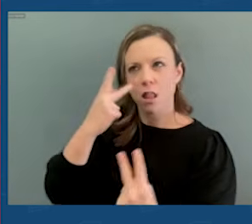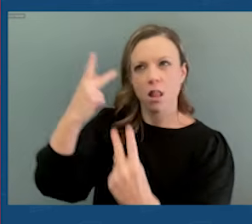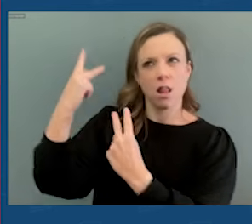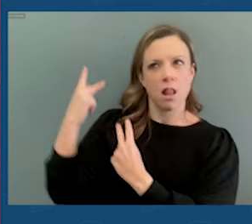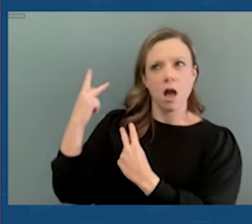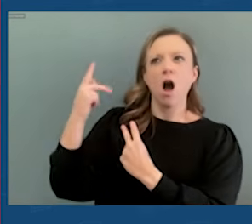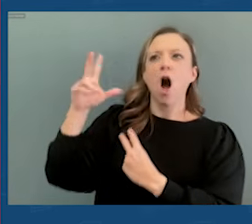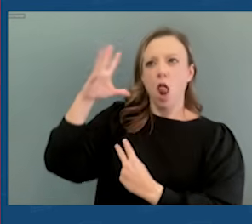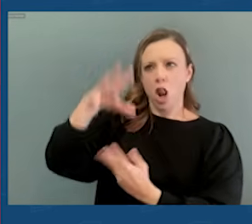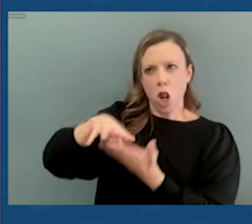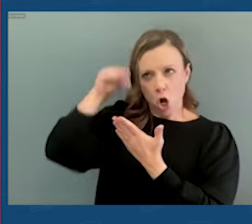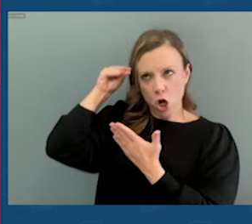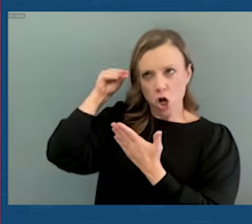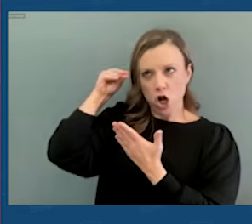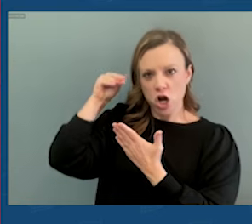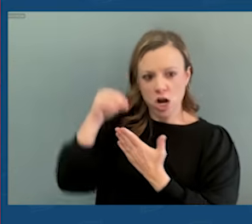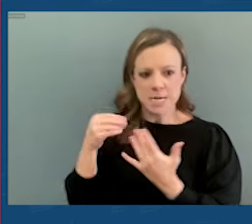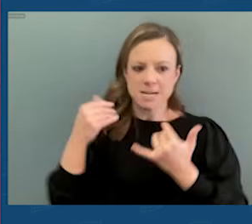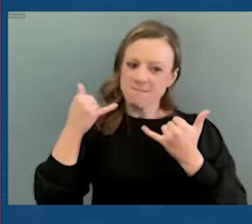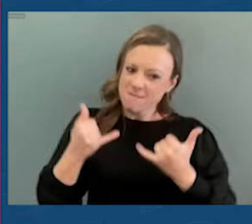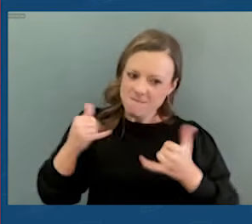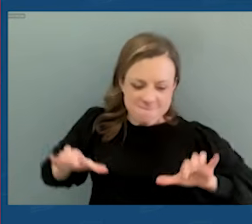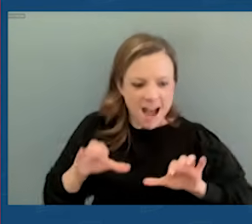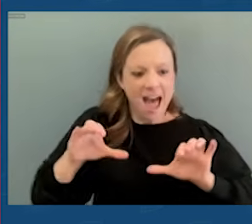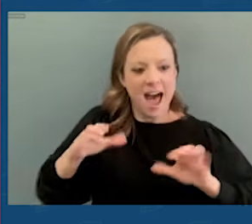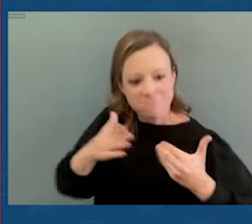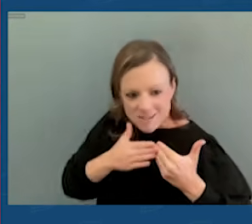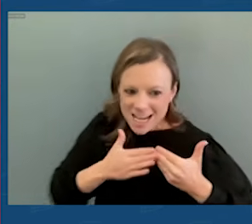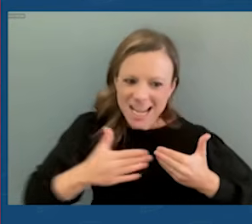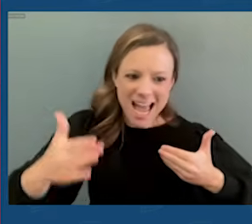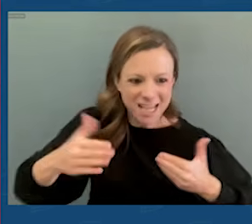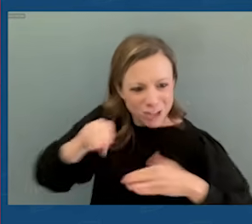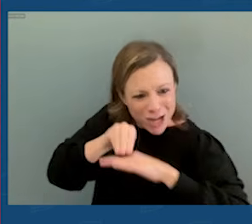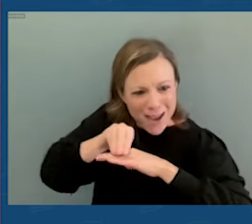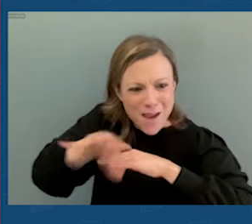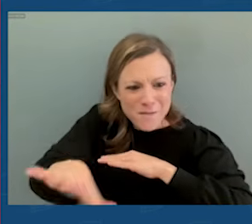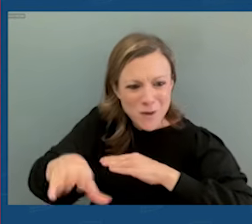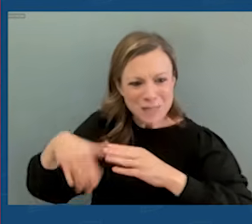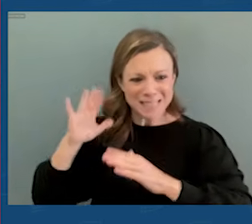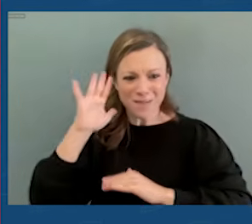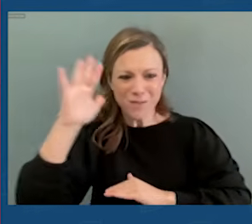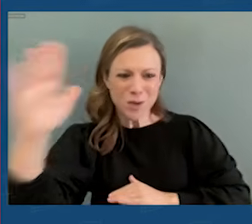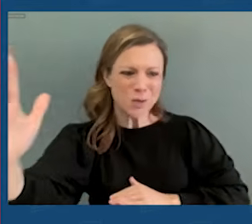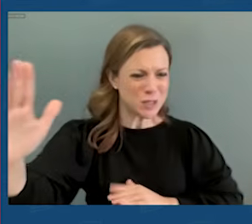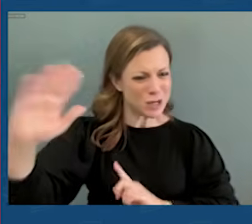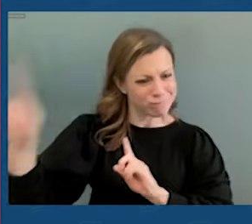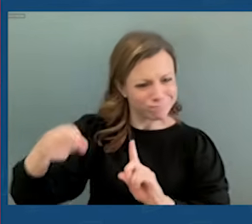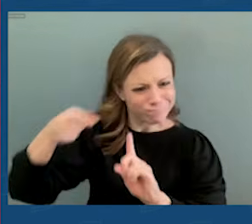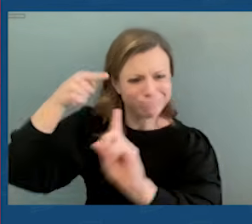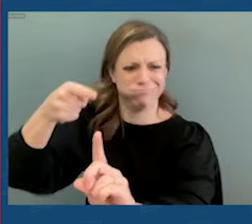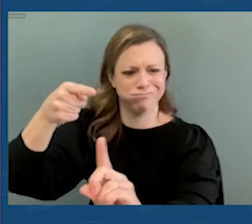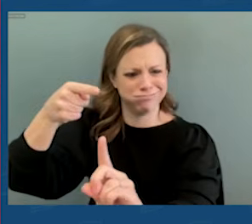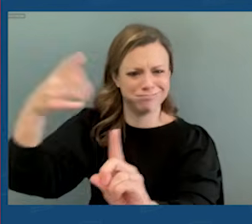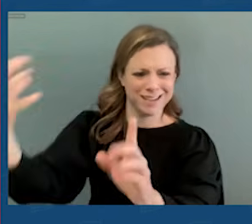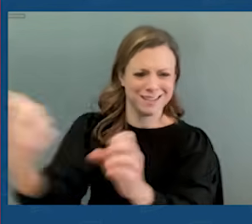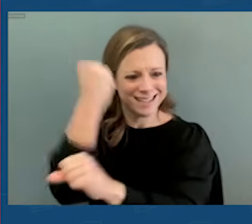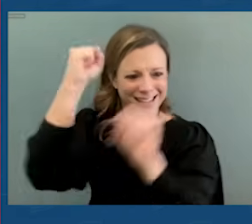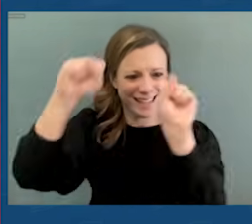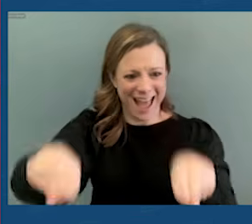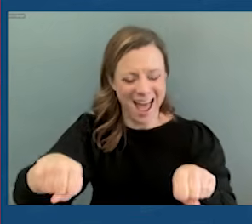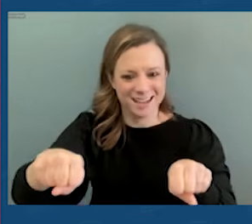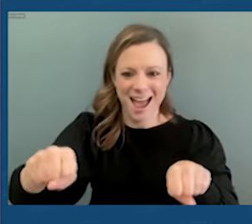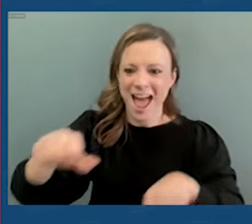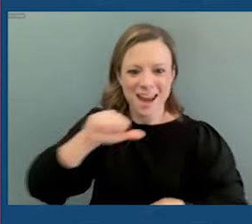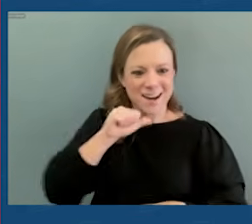a future where the echoes of these historical injustices no longer reverberate so profoundly in the lives and structures of our